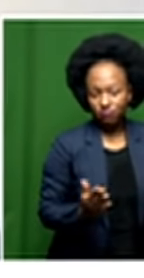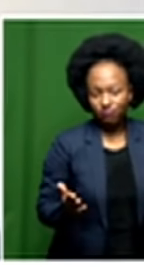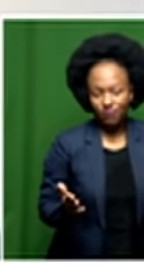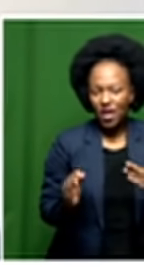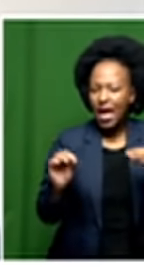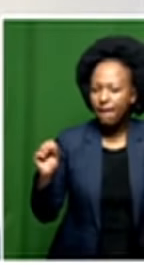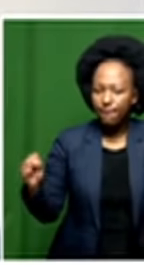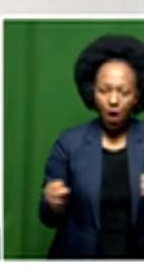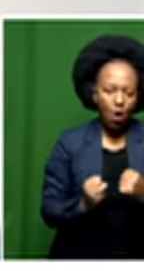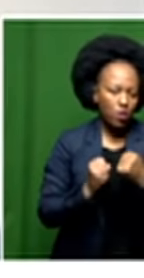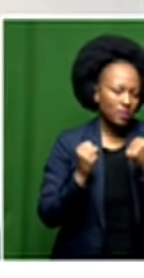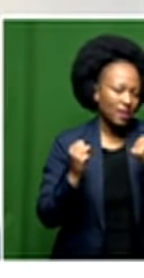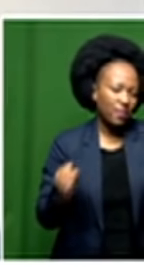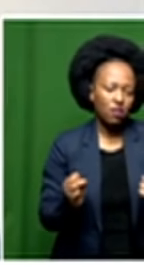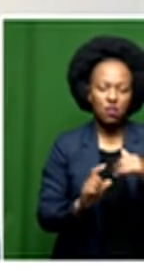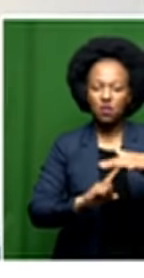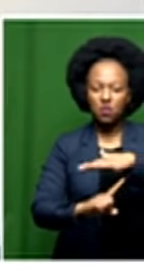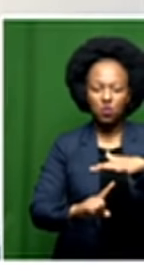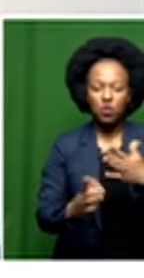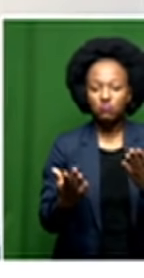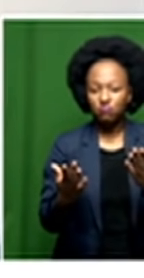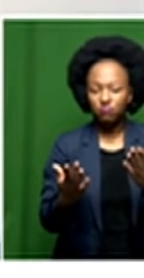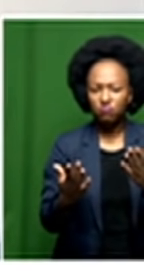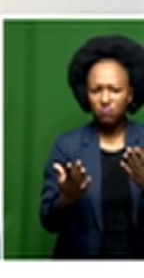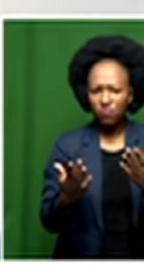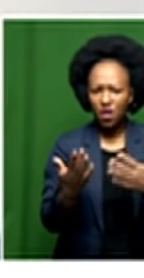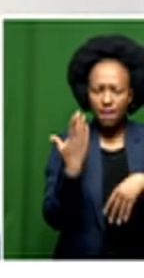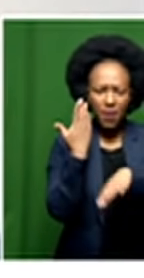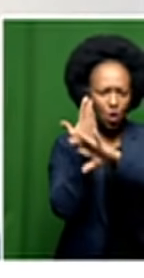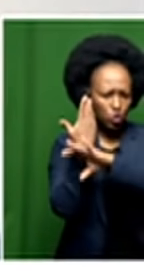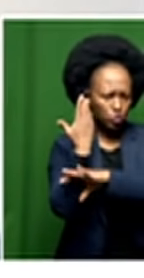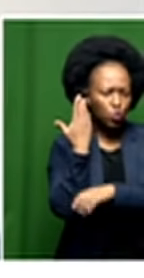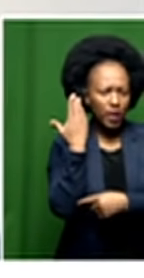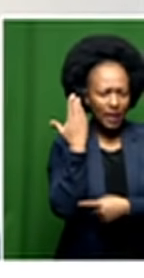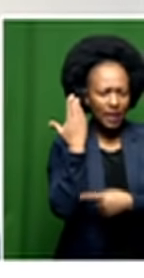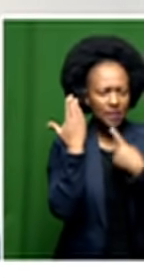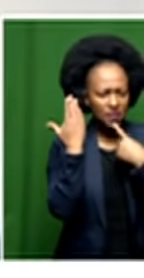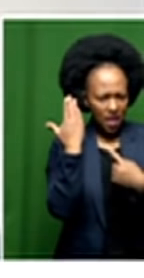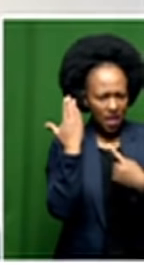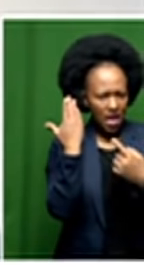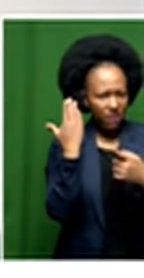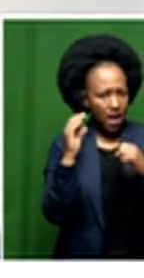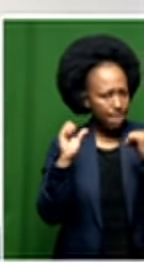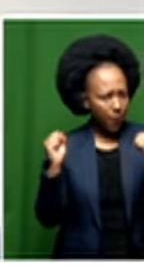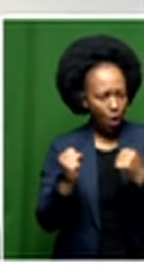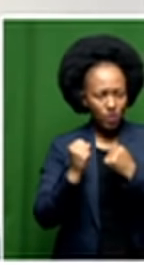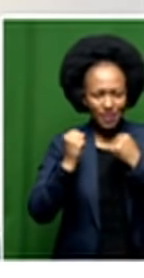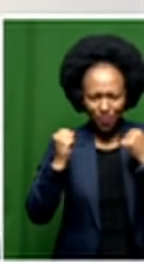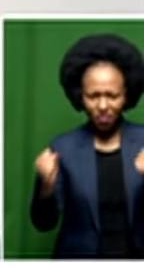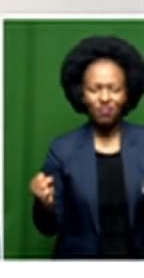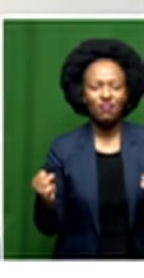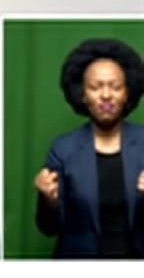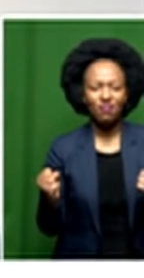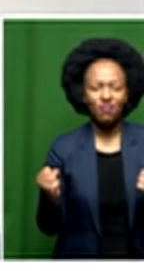supervening impossibility, the Constitution doesn't envisage that the impossible should happen. Where there is a